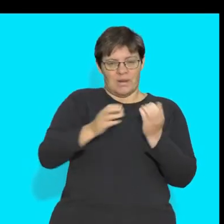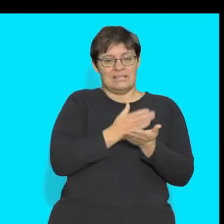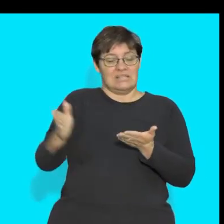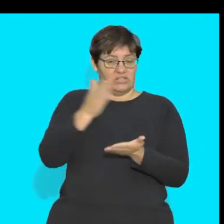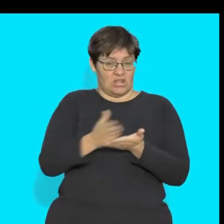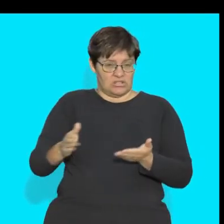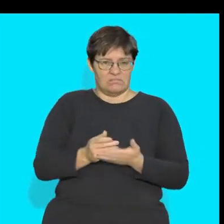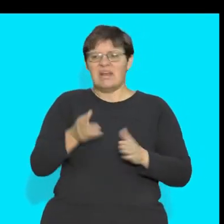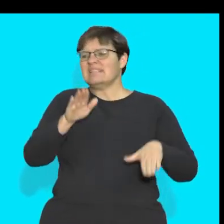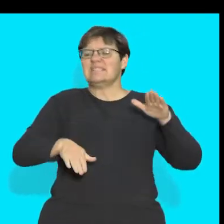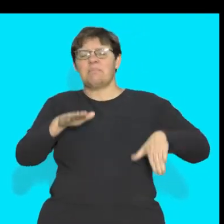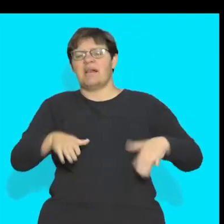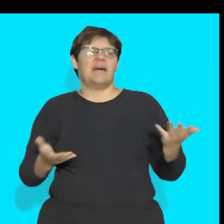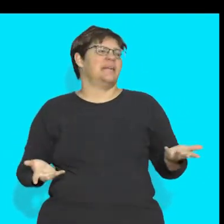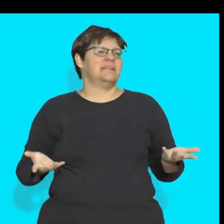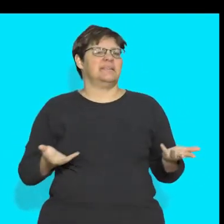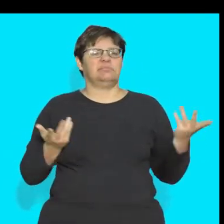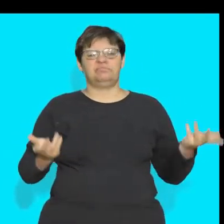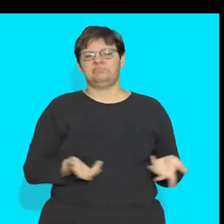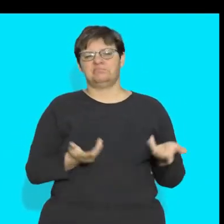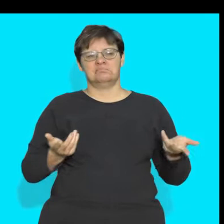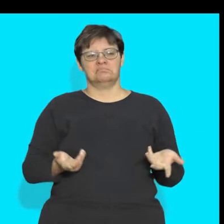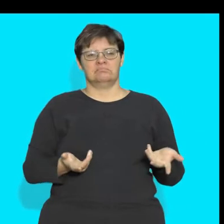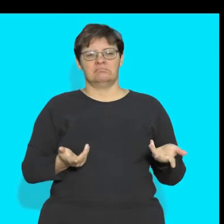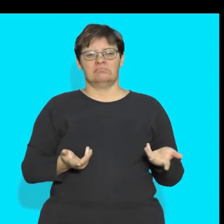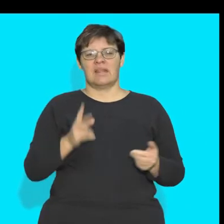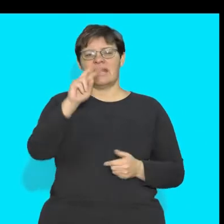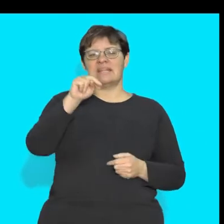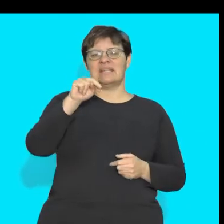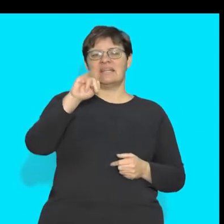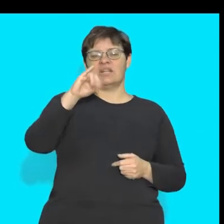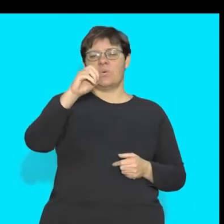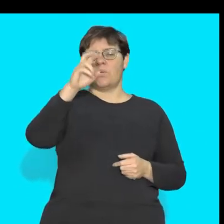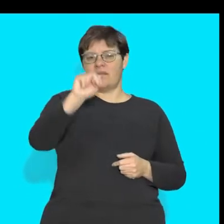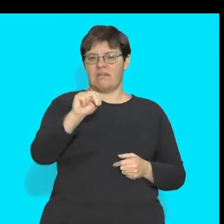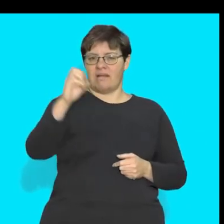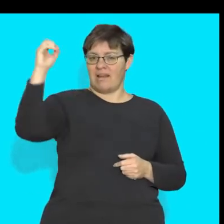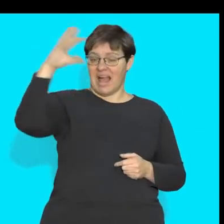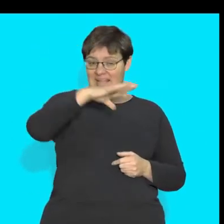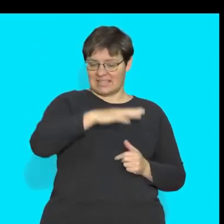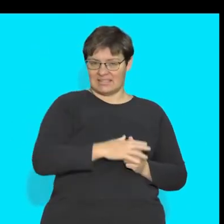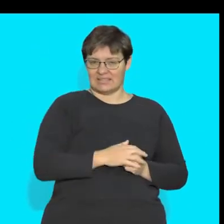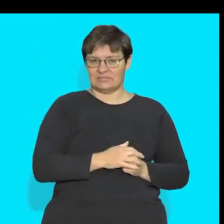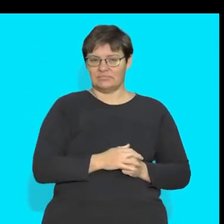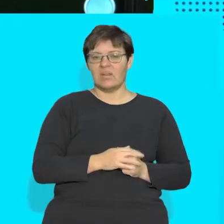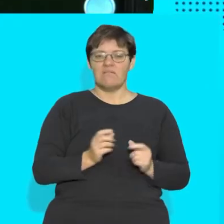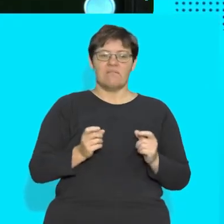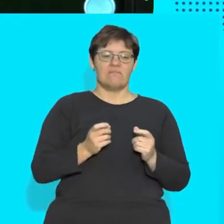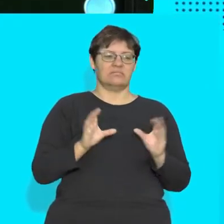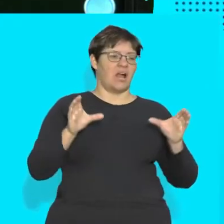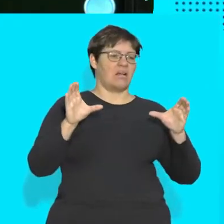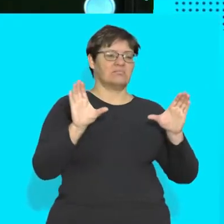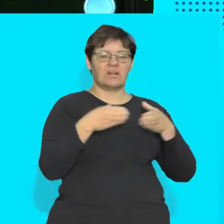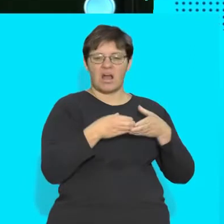tube. This is very similar to neon lights, okay? So if you've got lights